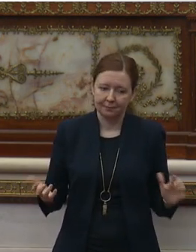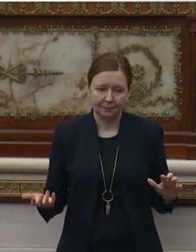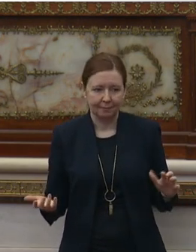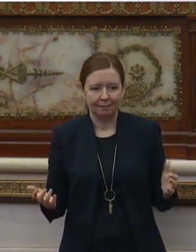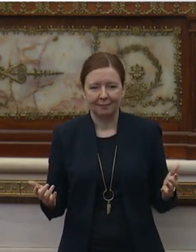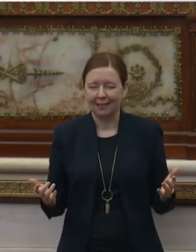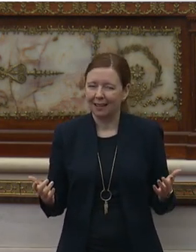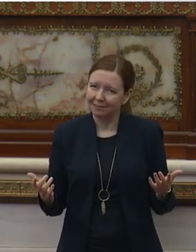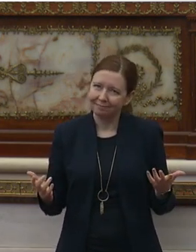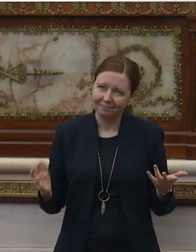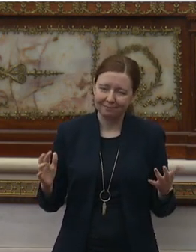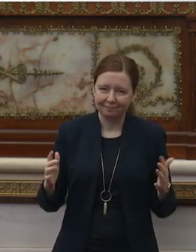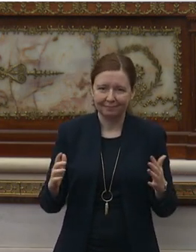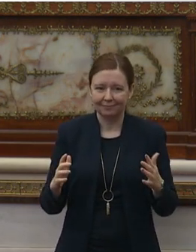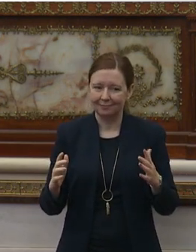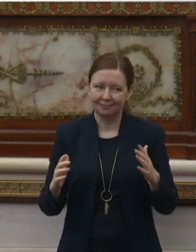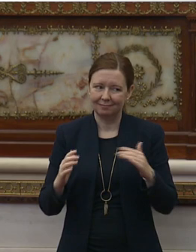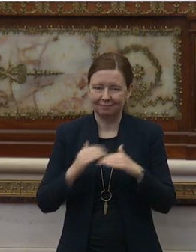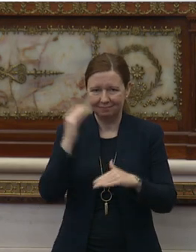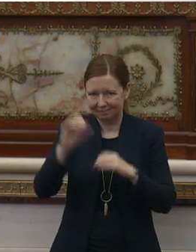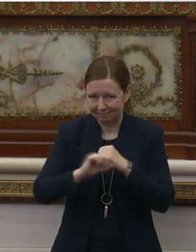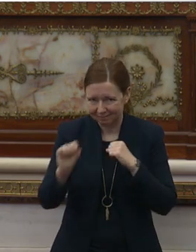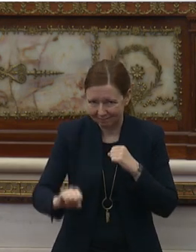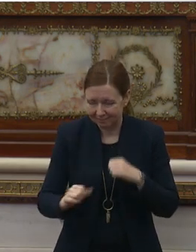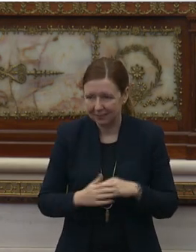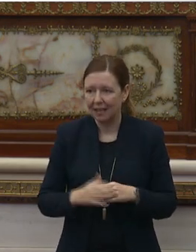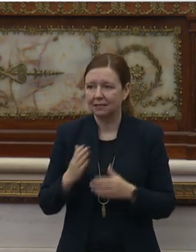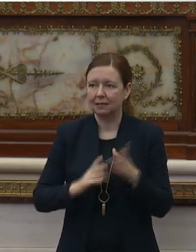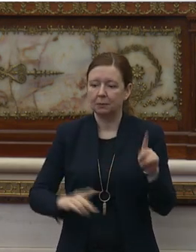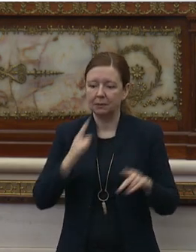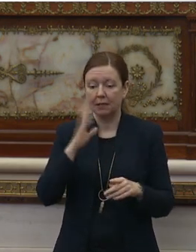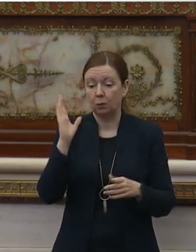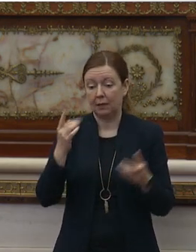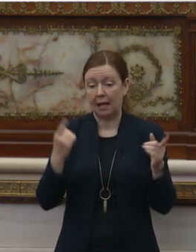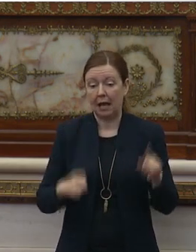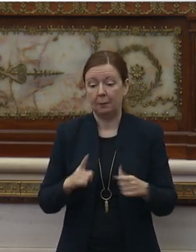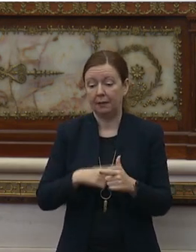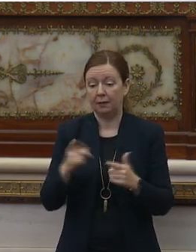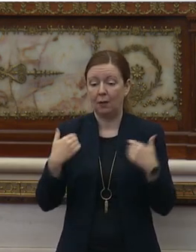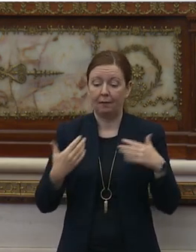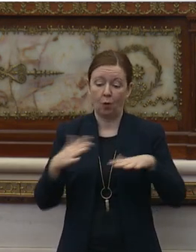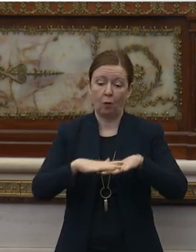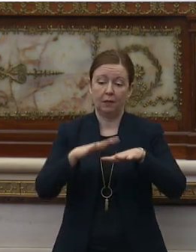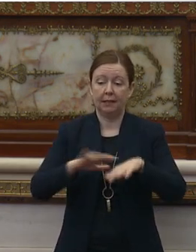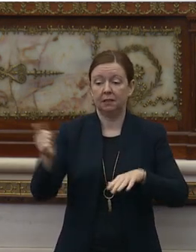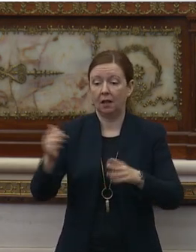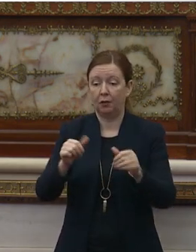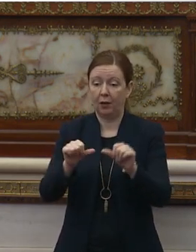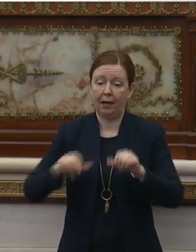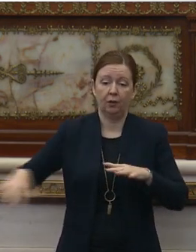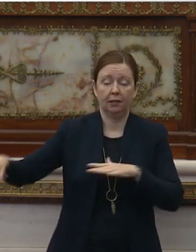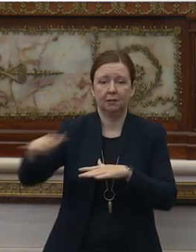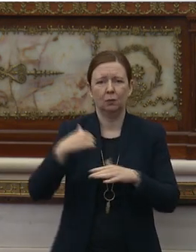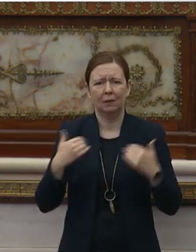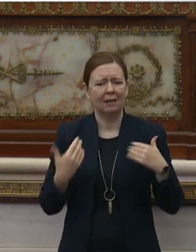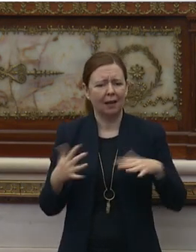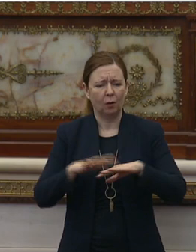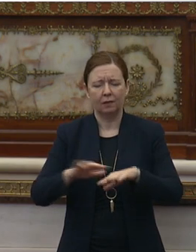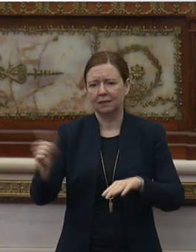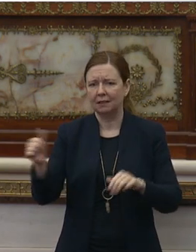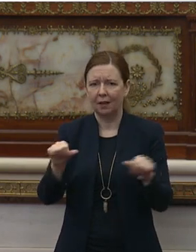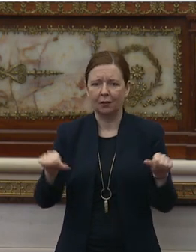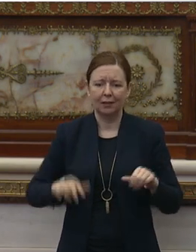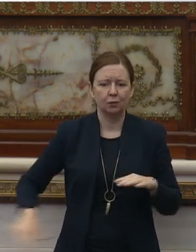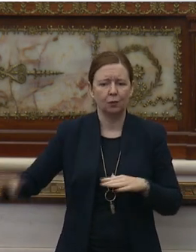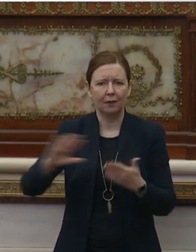an overreach. And I think what some of the folks said, well, this is going to happen and you're going to have overlays in other areas. We've had overlays in other areas